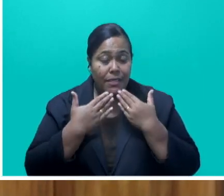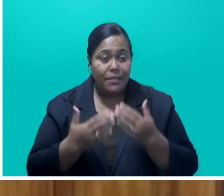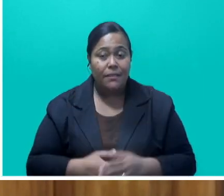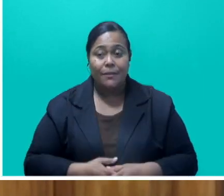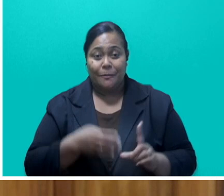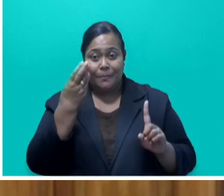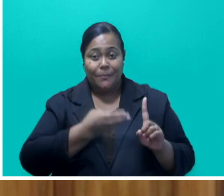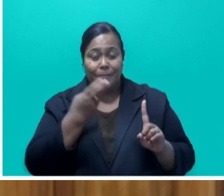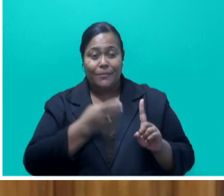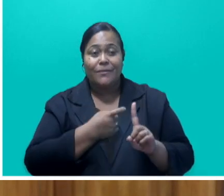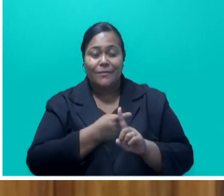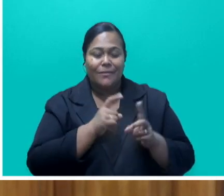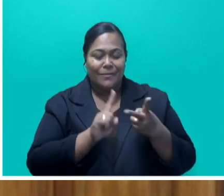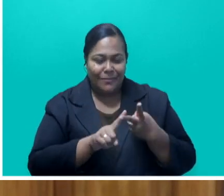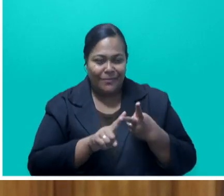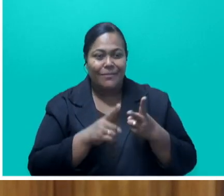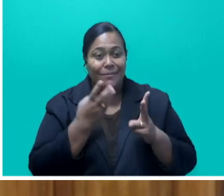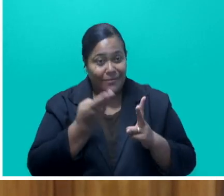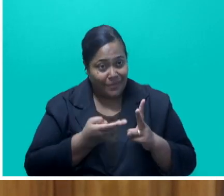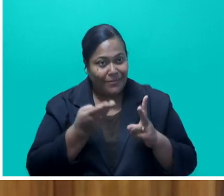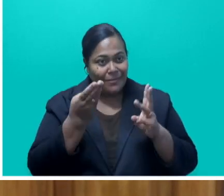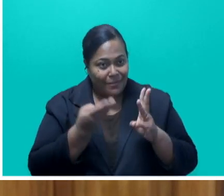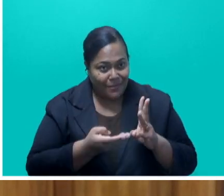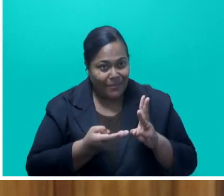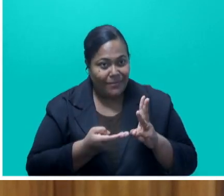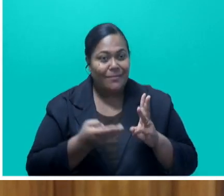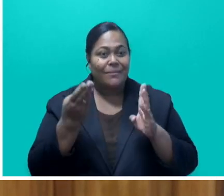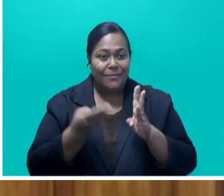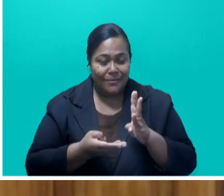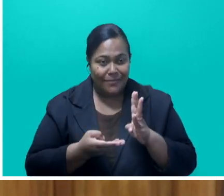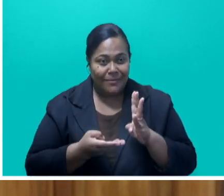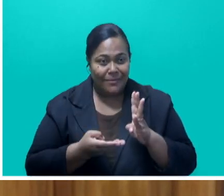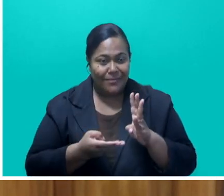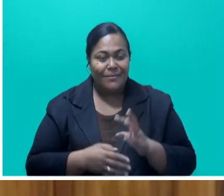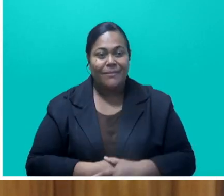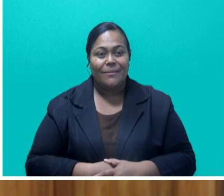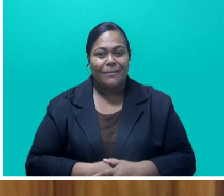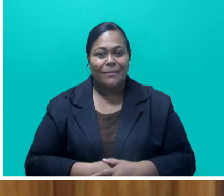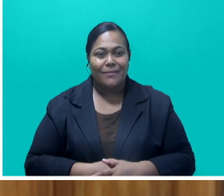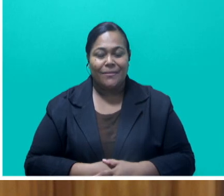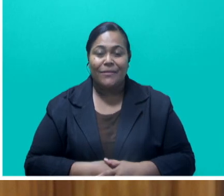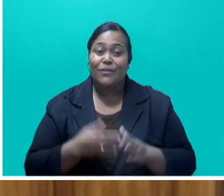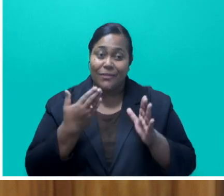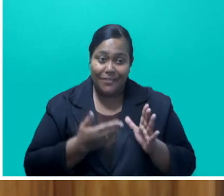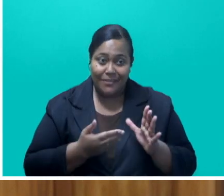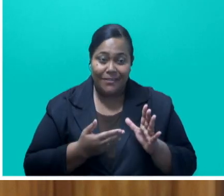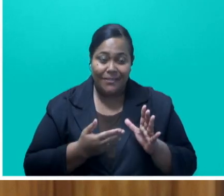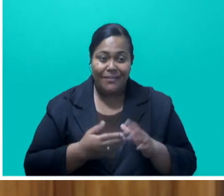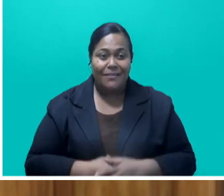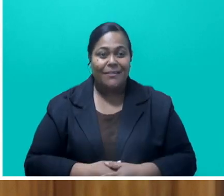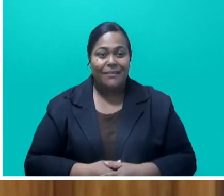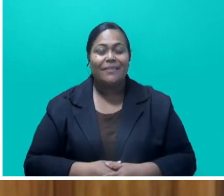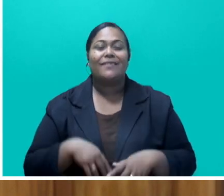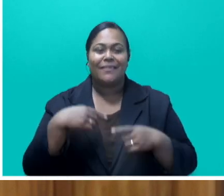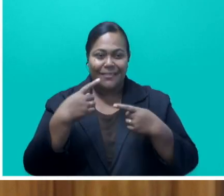Kevulimbongi, Pota, Alipatekaka, Sanindauni, Aquila Talmbetonga, Chone Mbalikandau, Chone